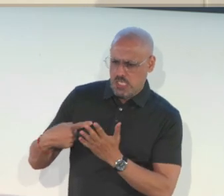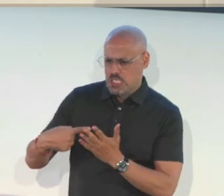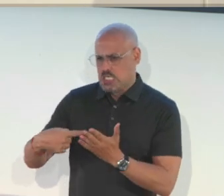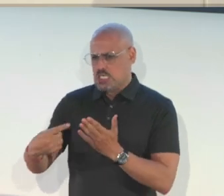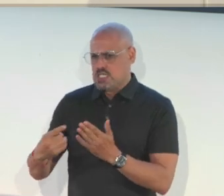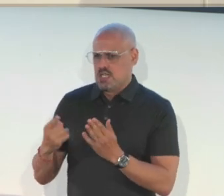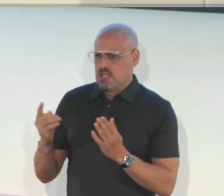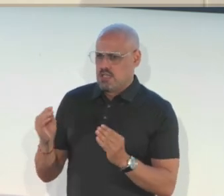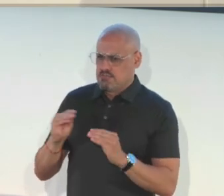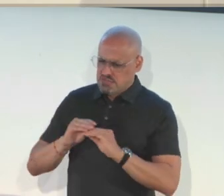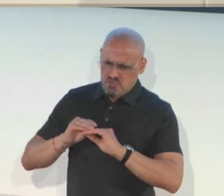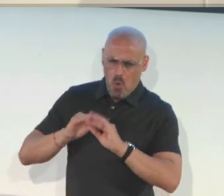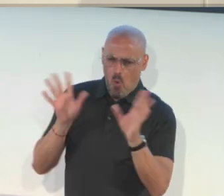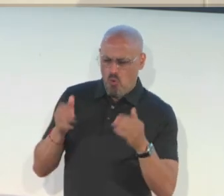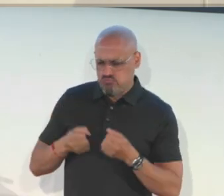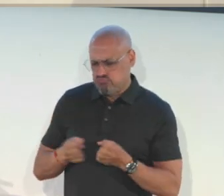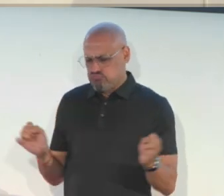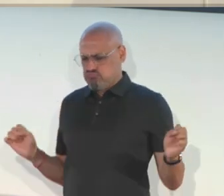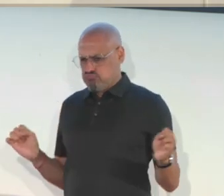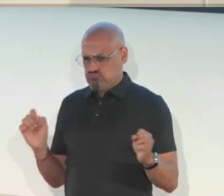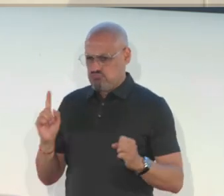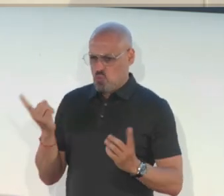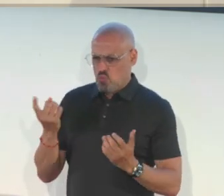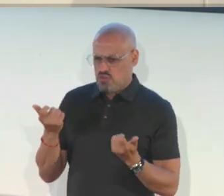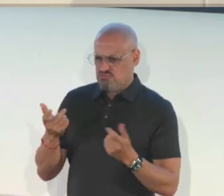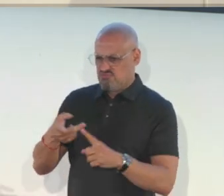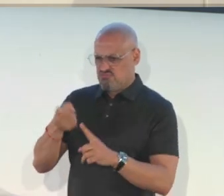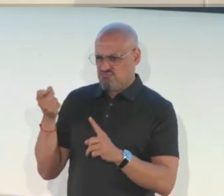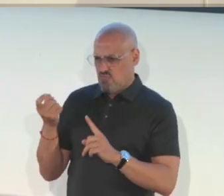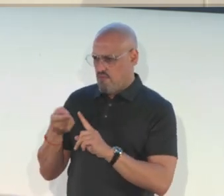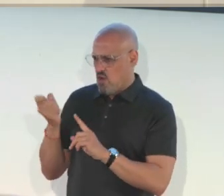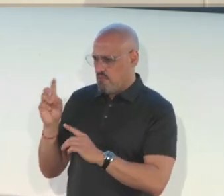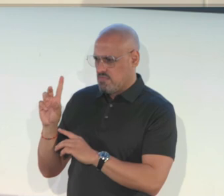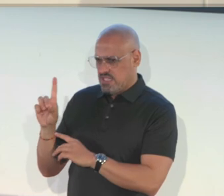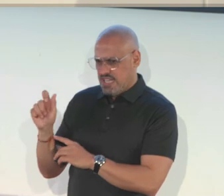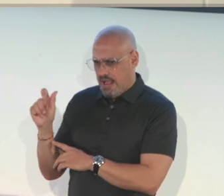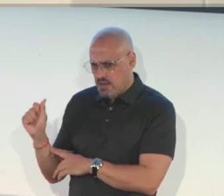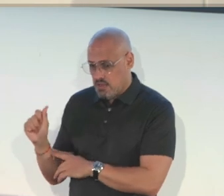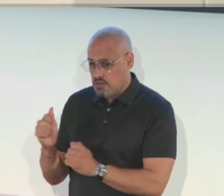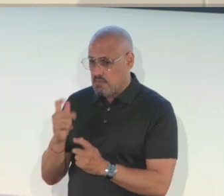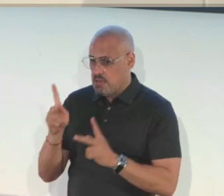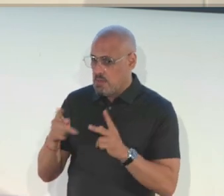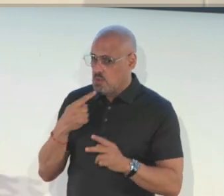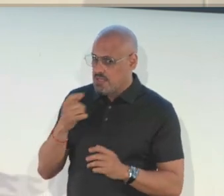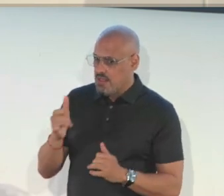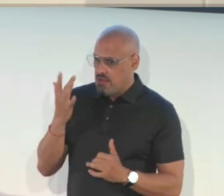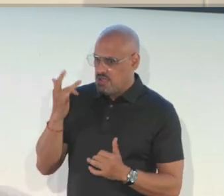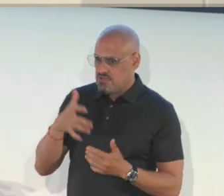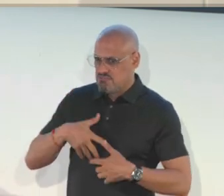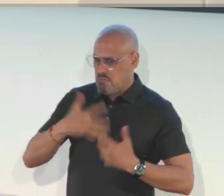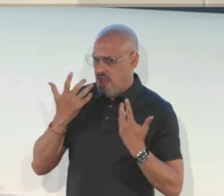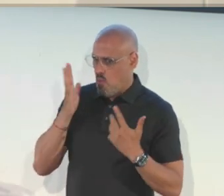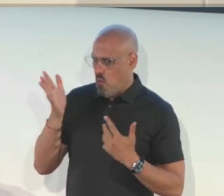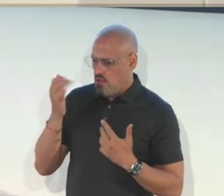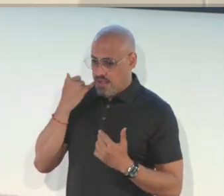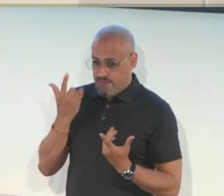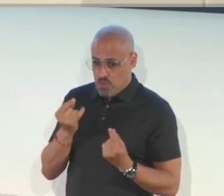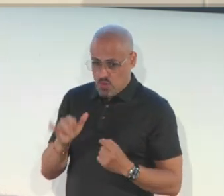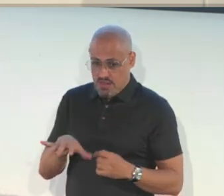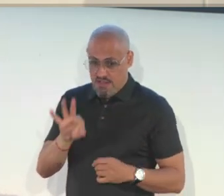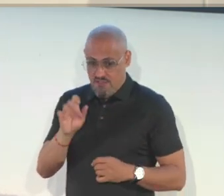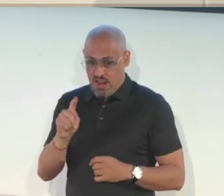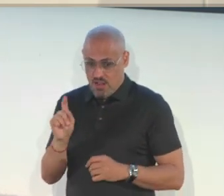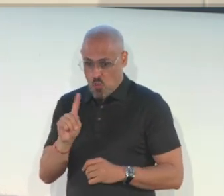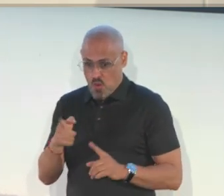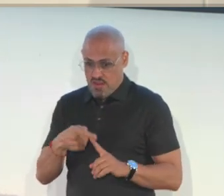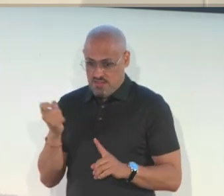just being very open about where they've trained that data from. A lot of people aren't saying that because it's going to make a lot of people mad if they do and they find out where their